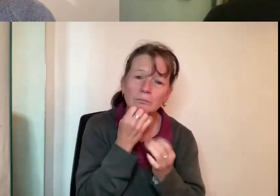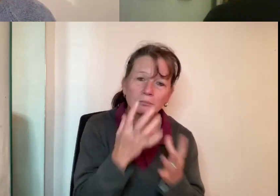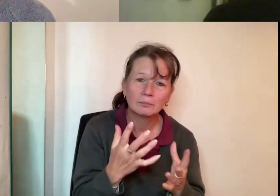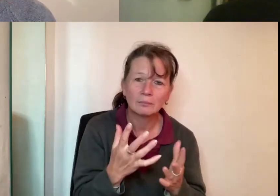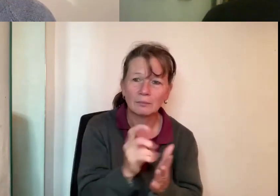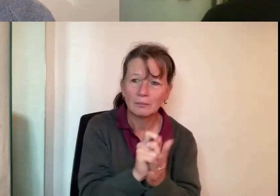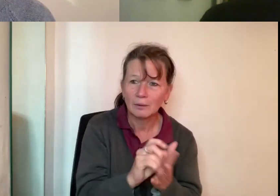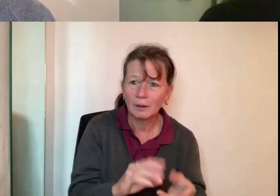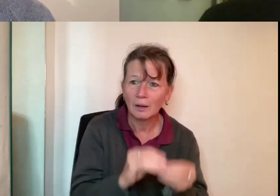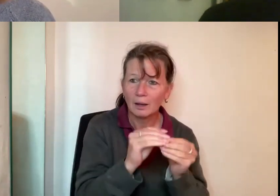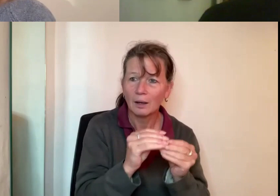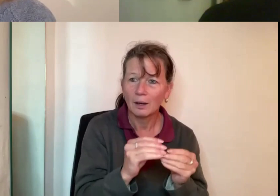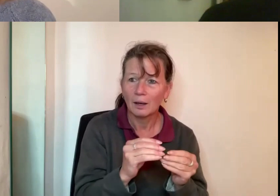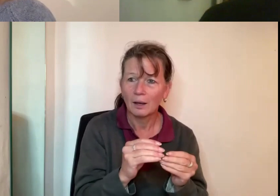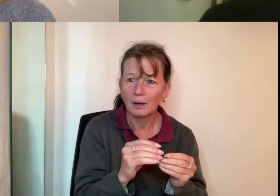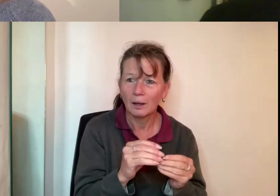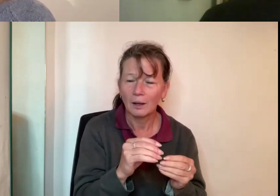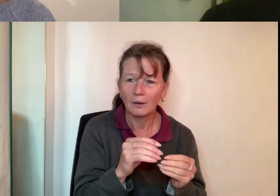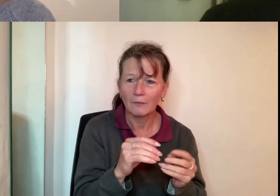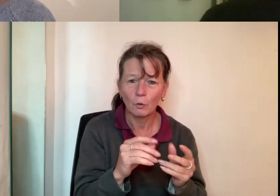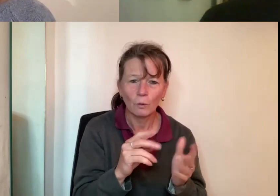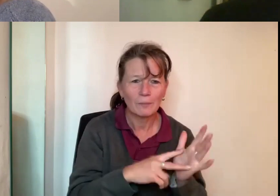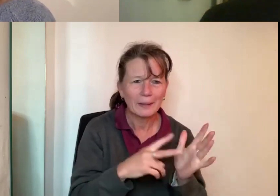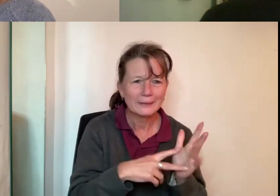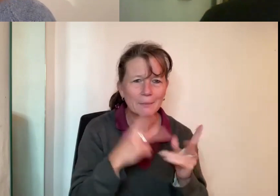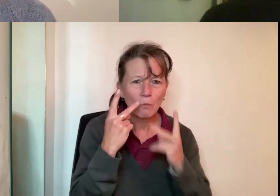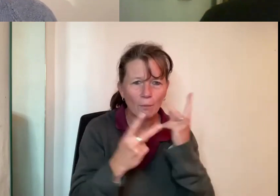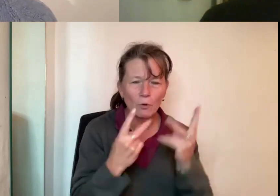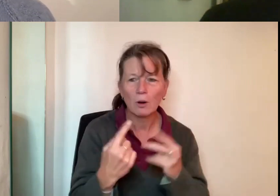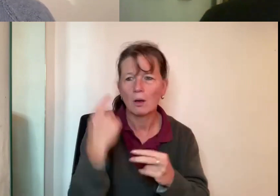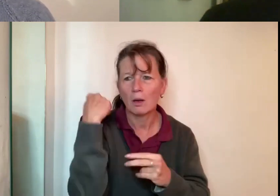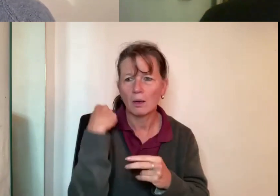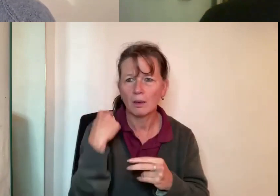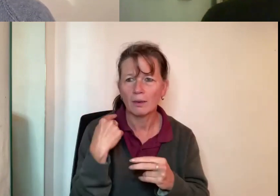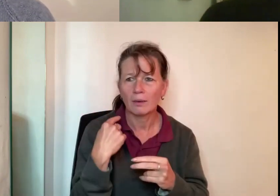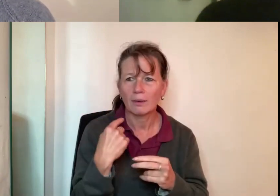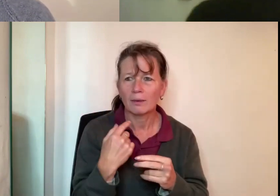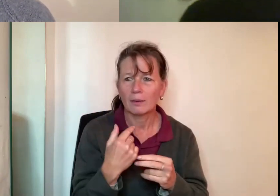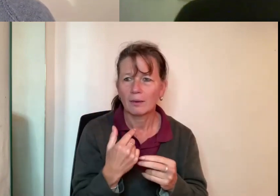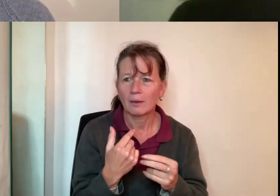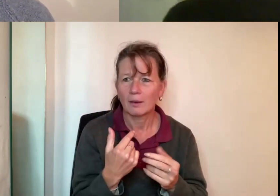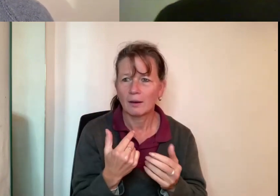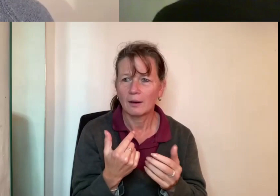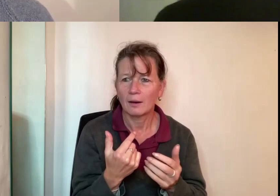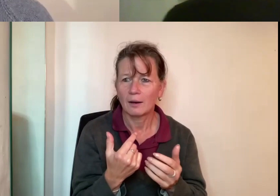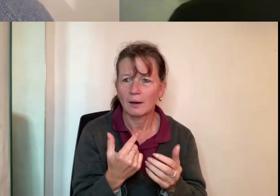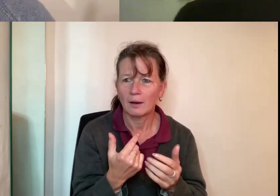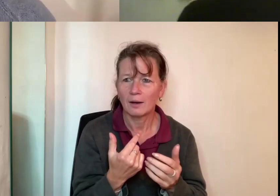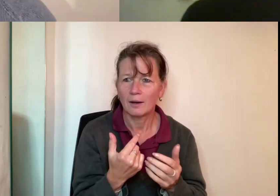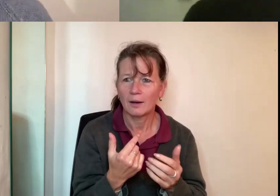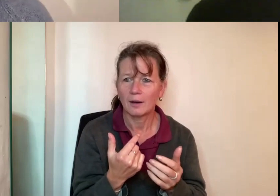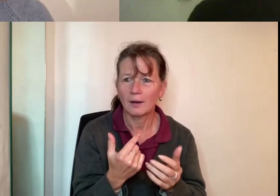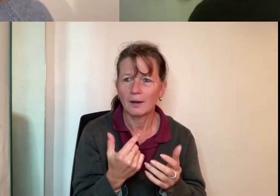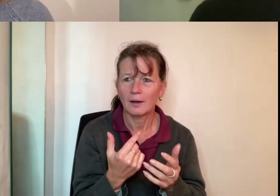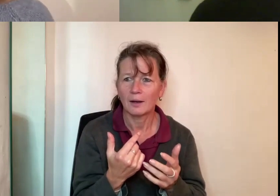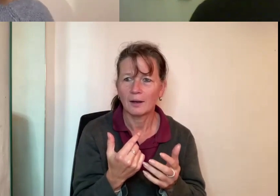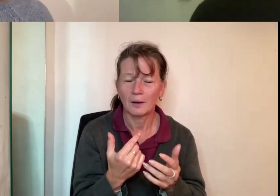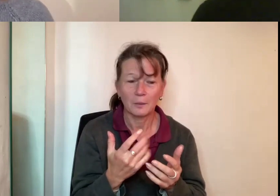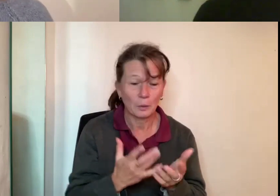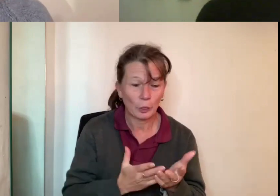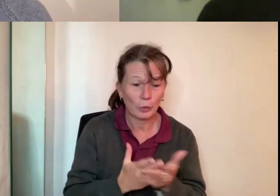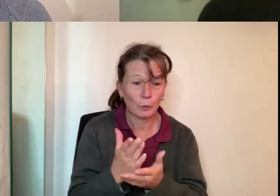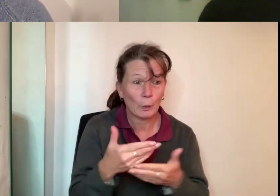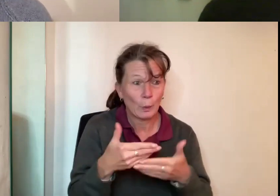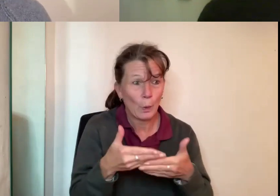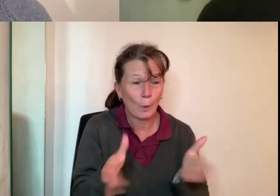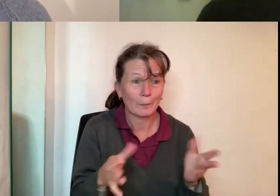Amble Scoos on a verbatim opera about the Department of Work and Pensions um, made it through the open call, and